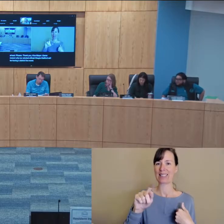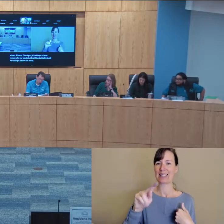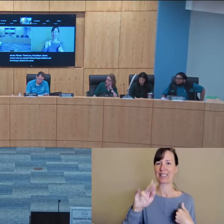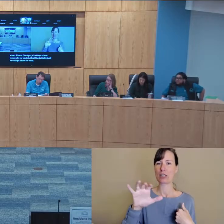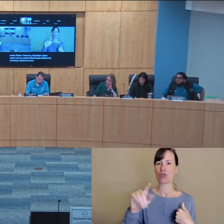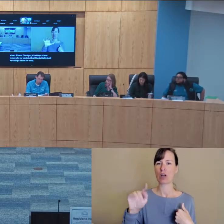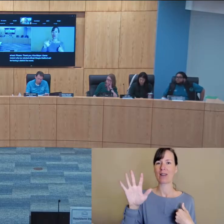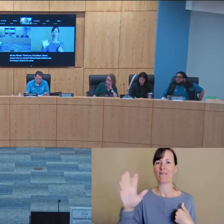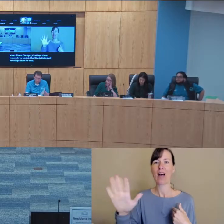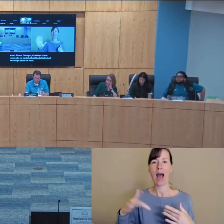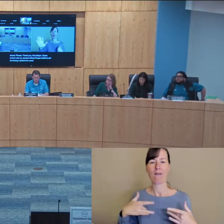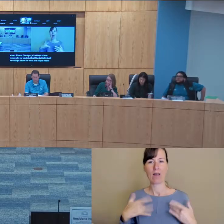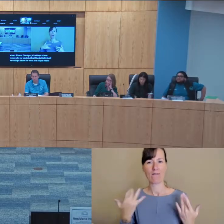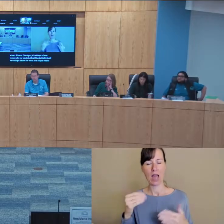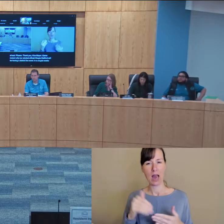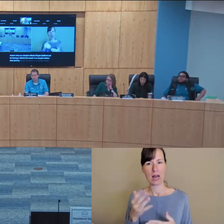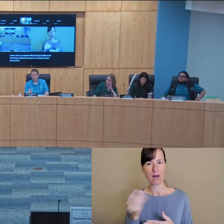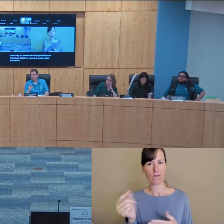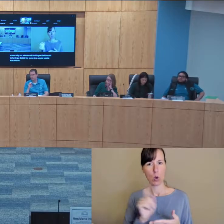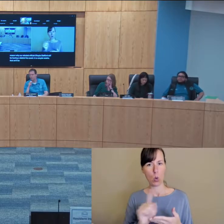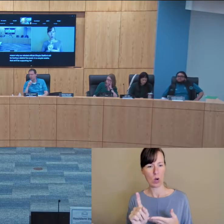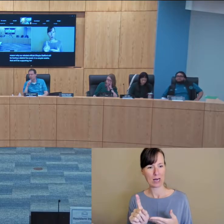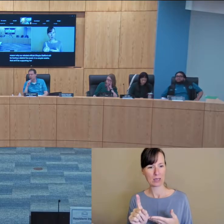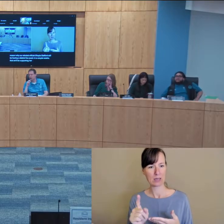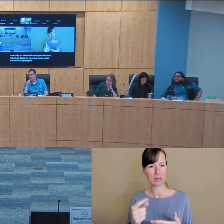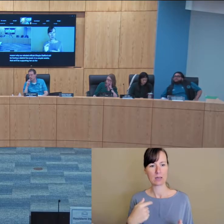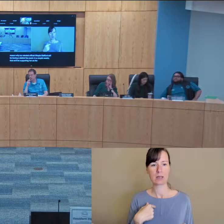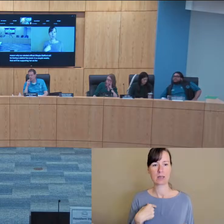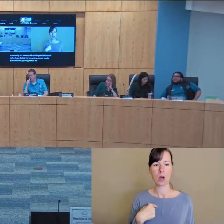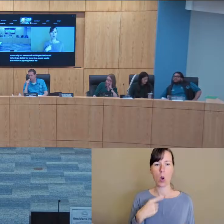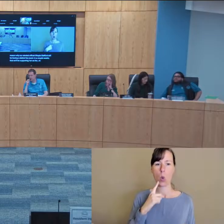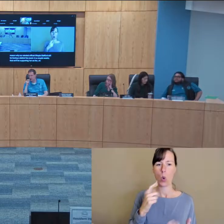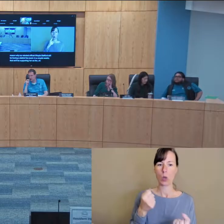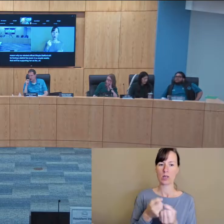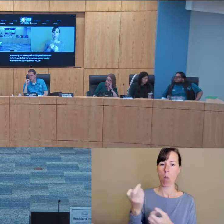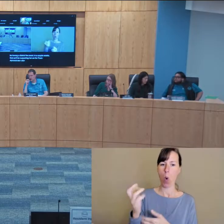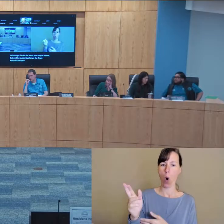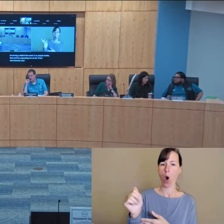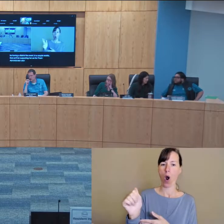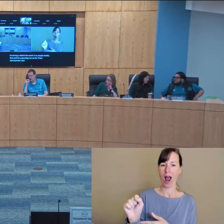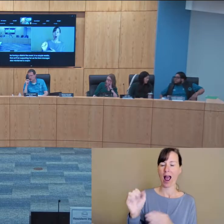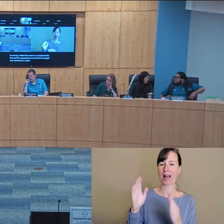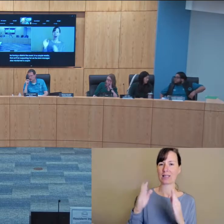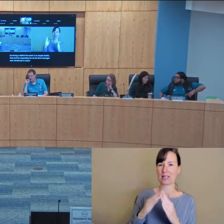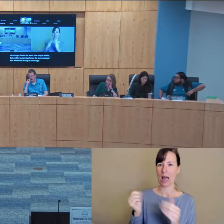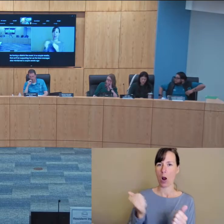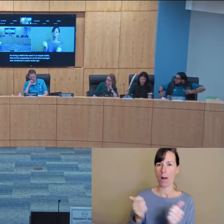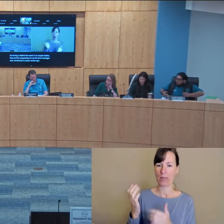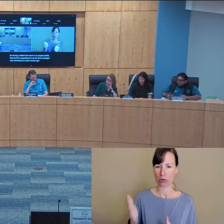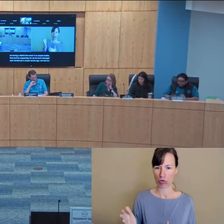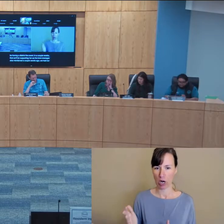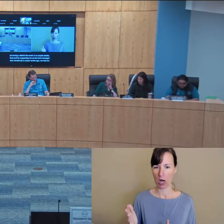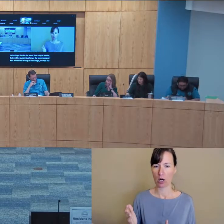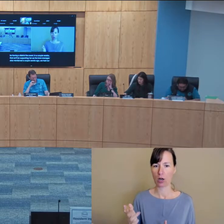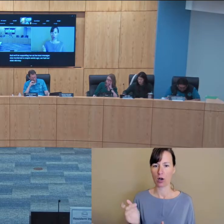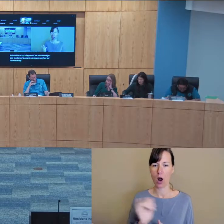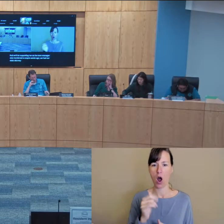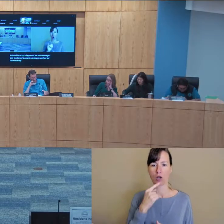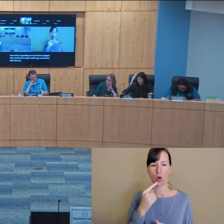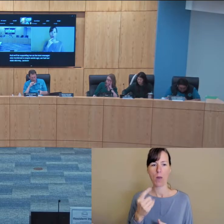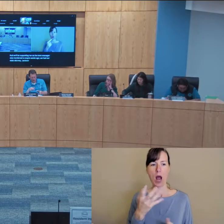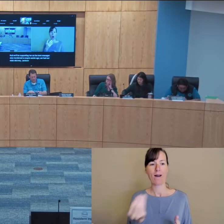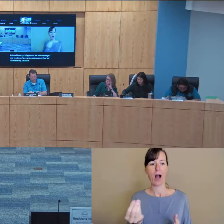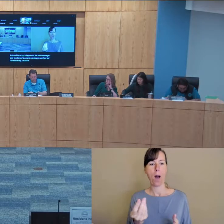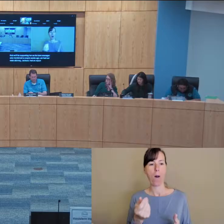in a couple of weeks that we'll be supporting her as the town administrator also mentioned. A couple of weeks ago, we had our state attorney, Jackson, had